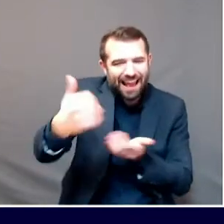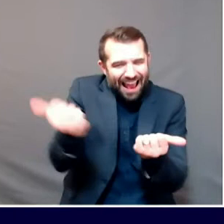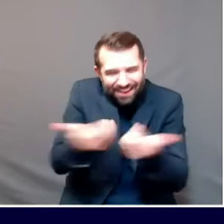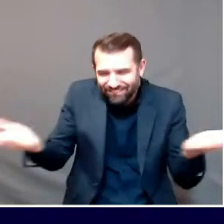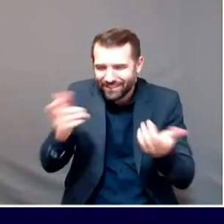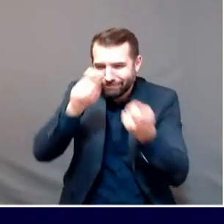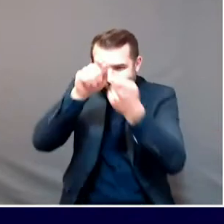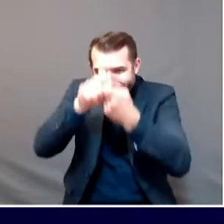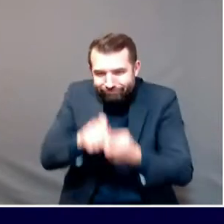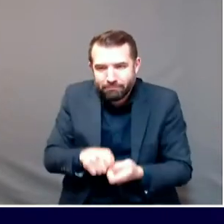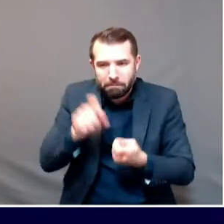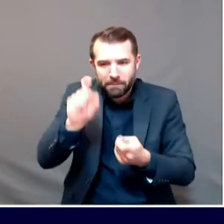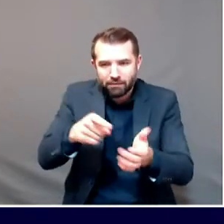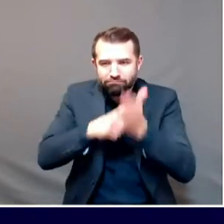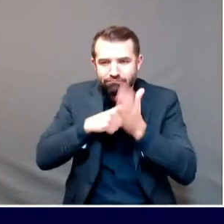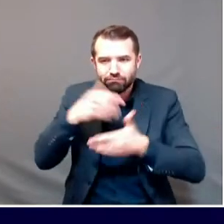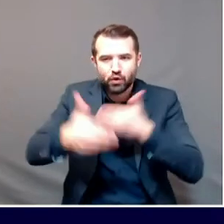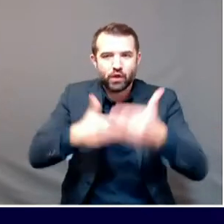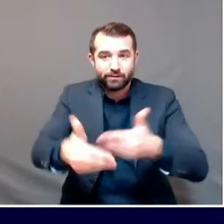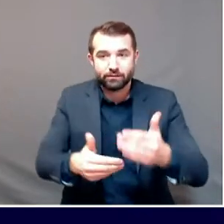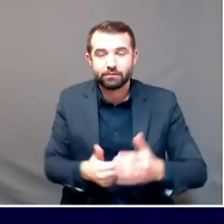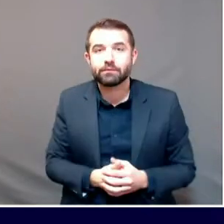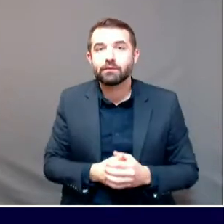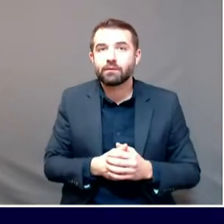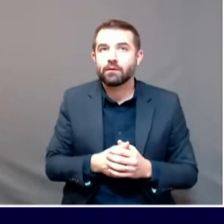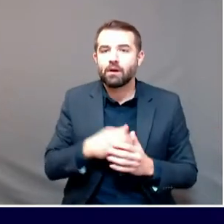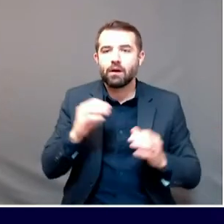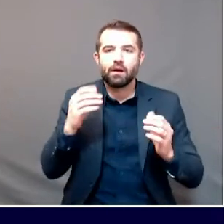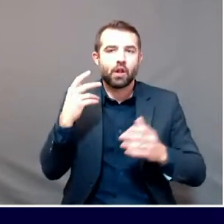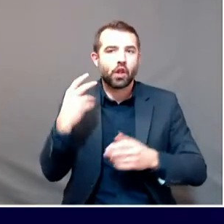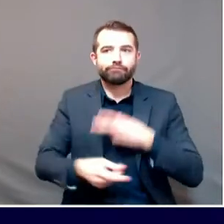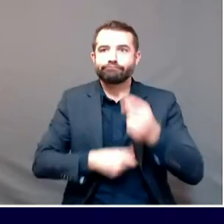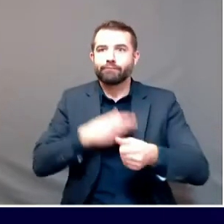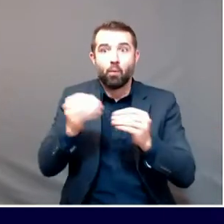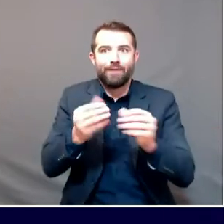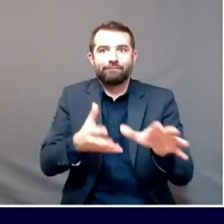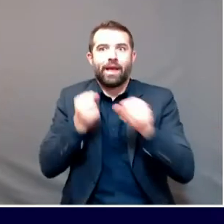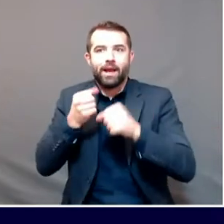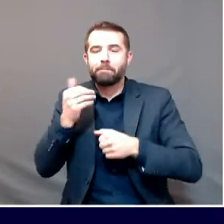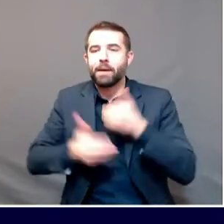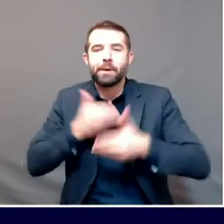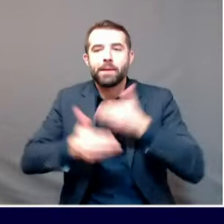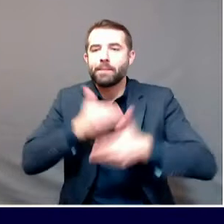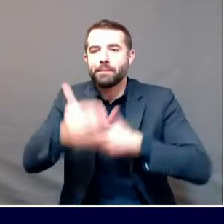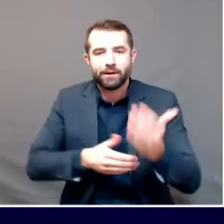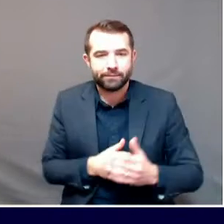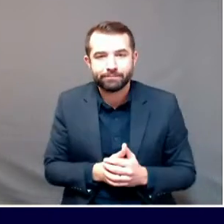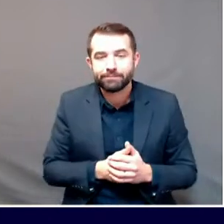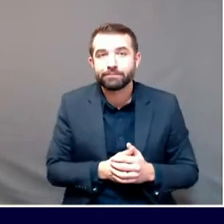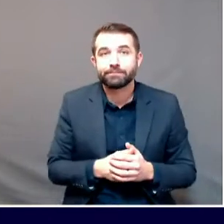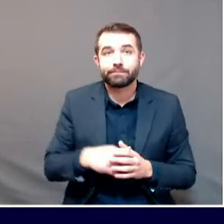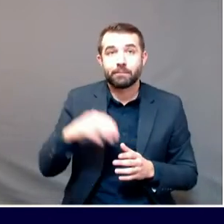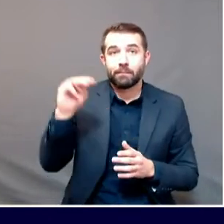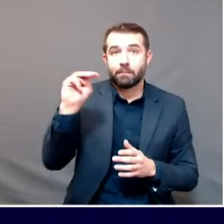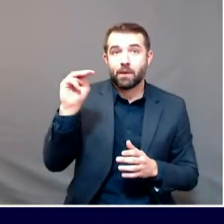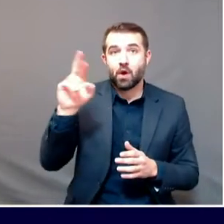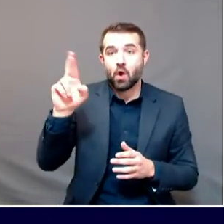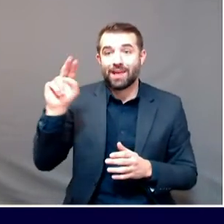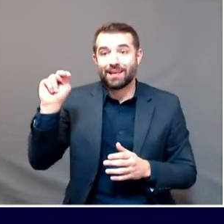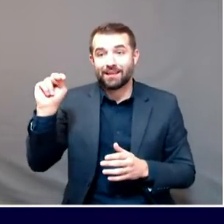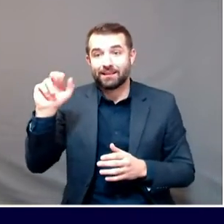may be new, the technology that underlies them, this mRNA technology that we talked about on